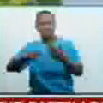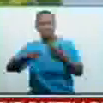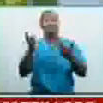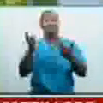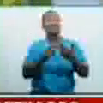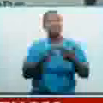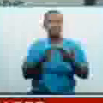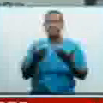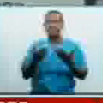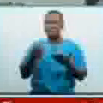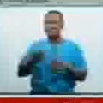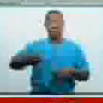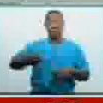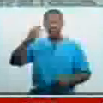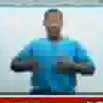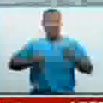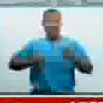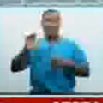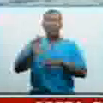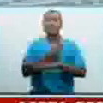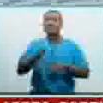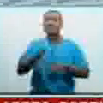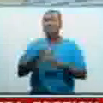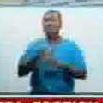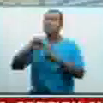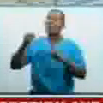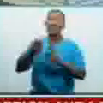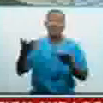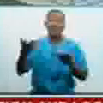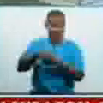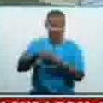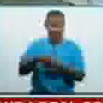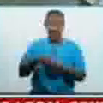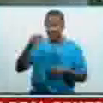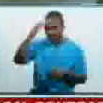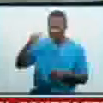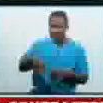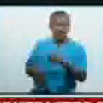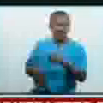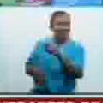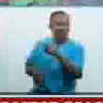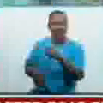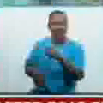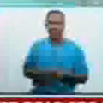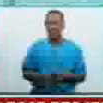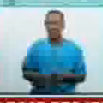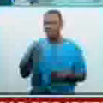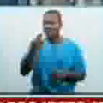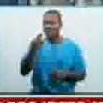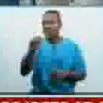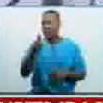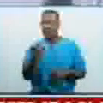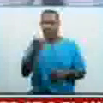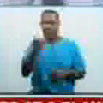third highlights songs, both music and social discourse, featuring living legends popularly known as Kakeku No.